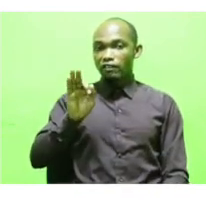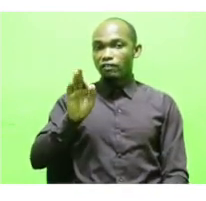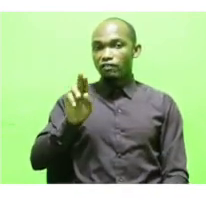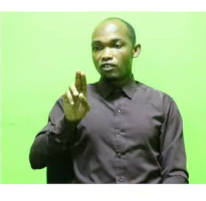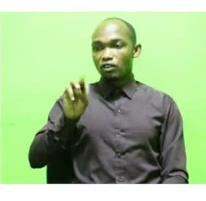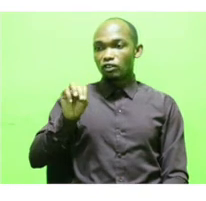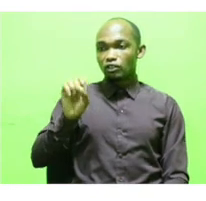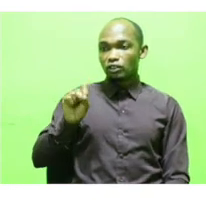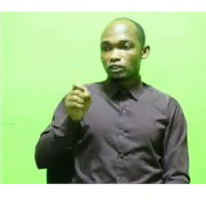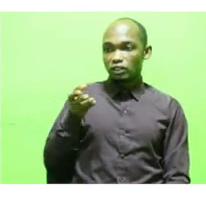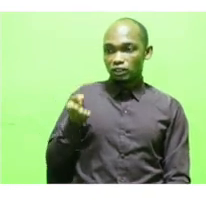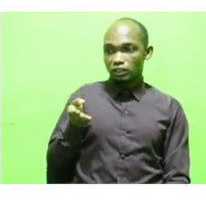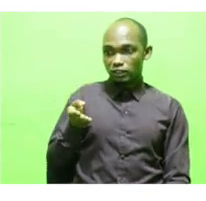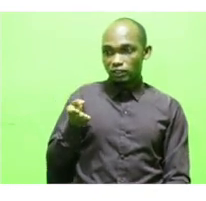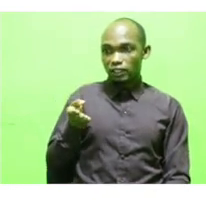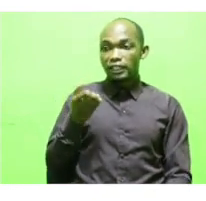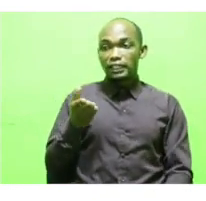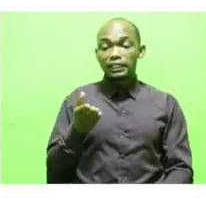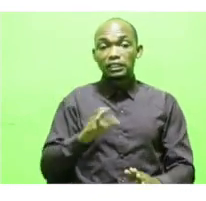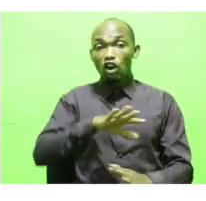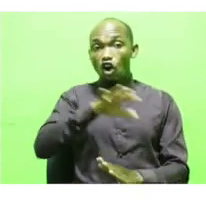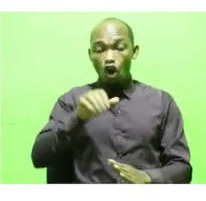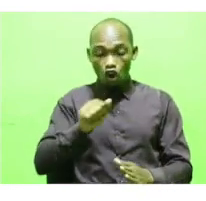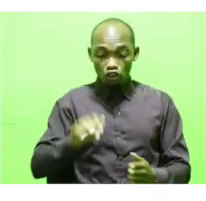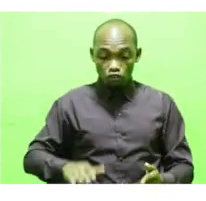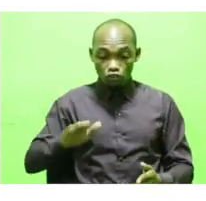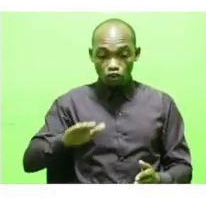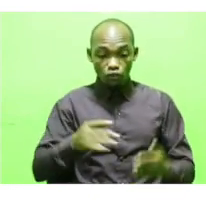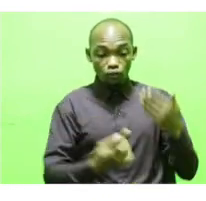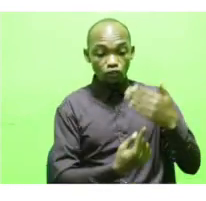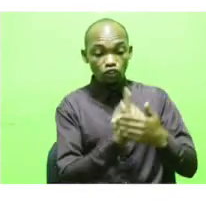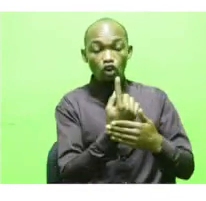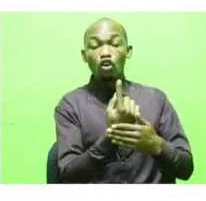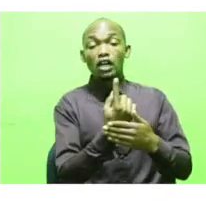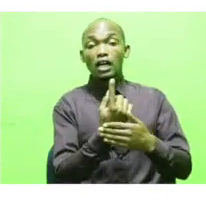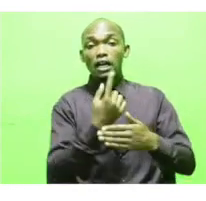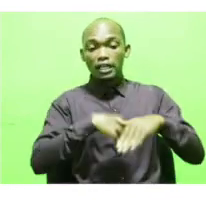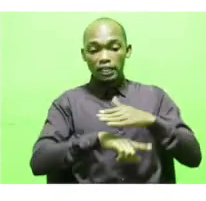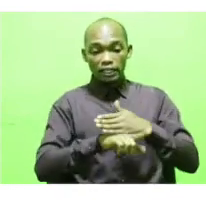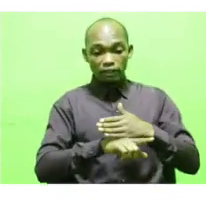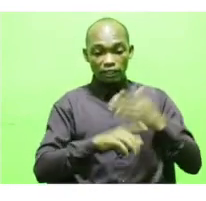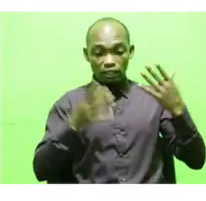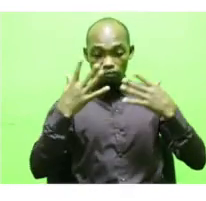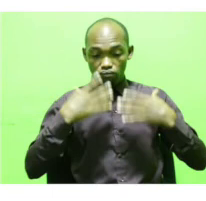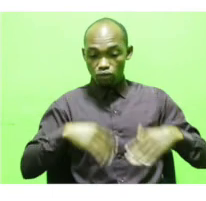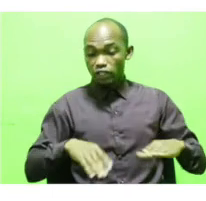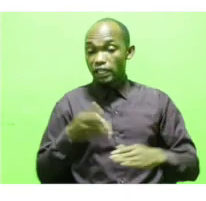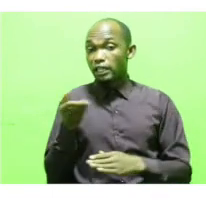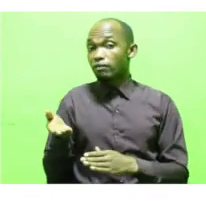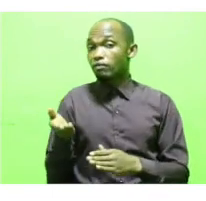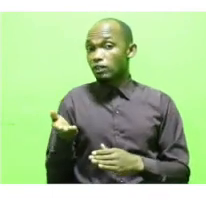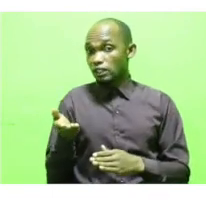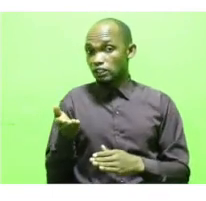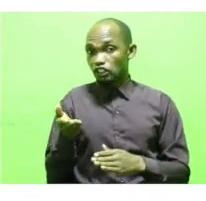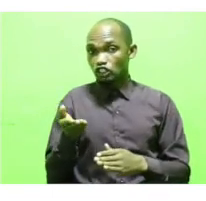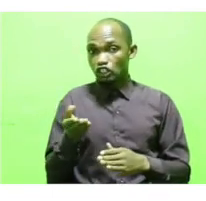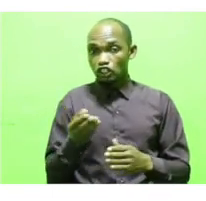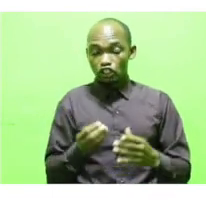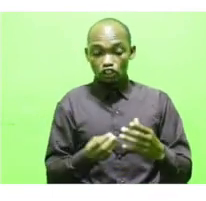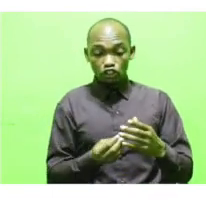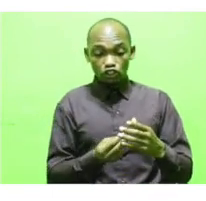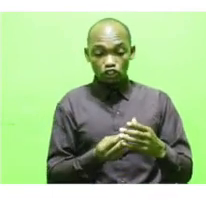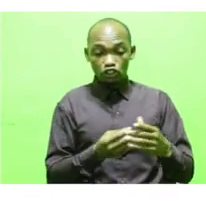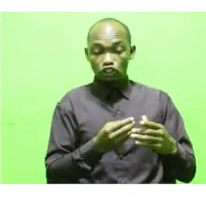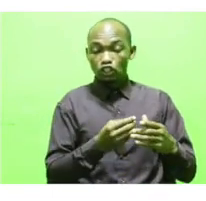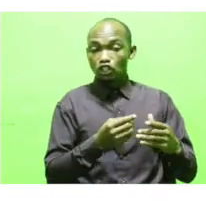of growth whereby growth occurs all over the body of an organism. So a diffuse growth refers to